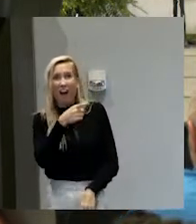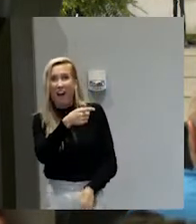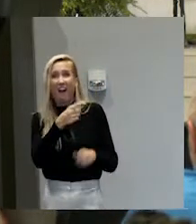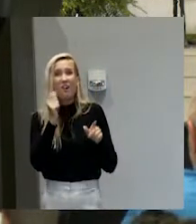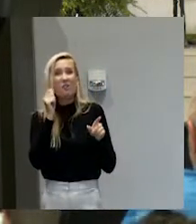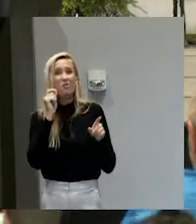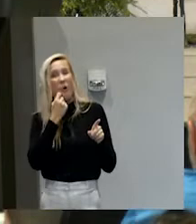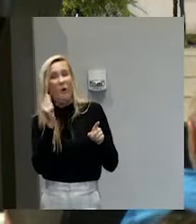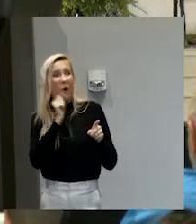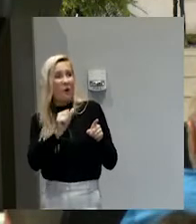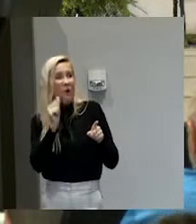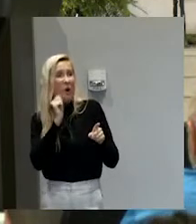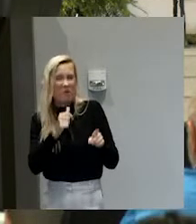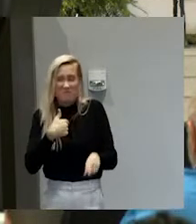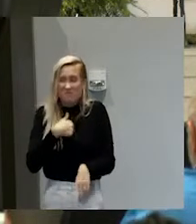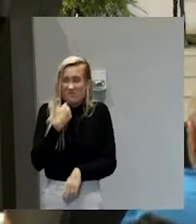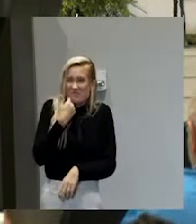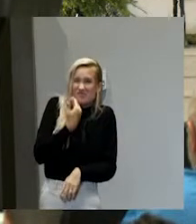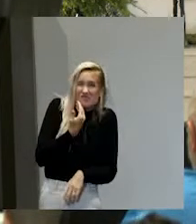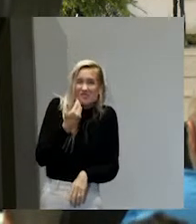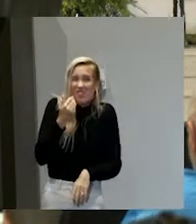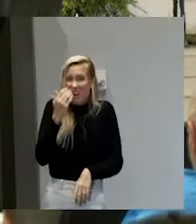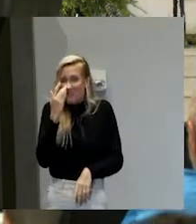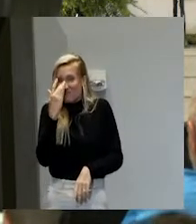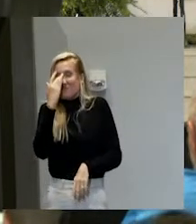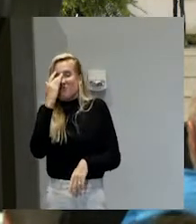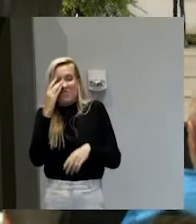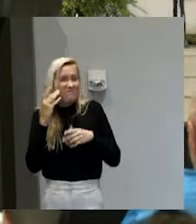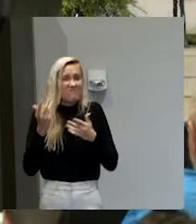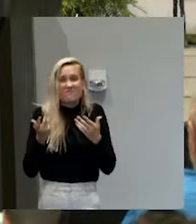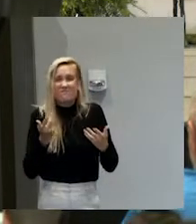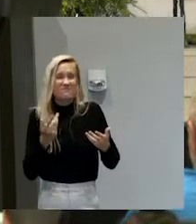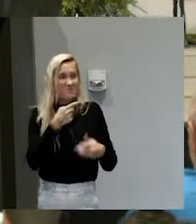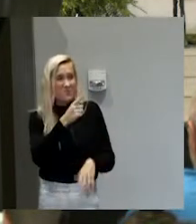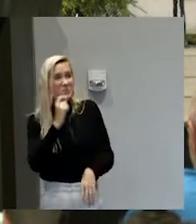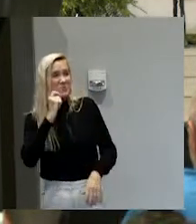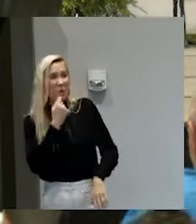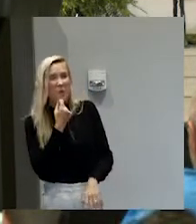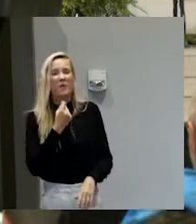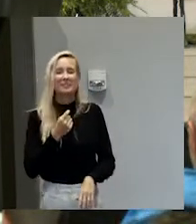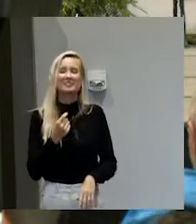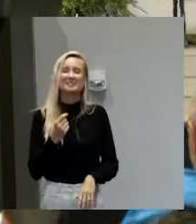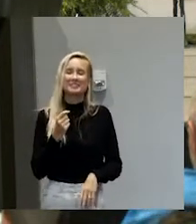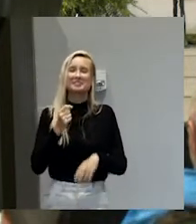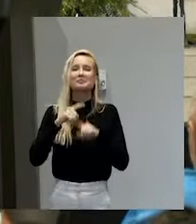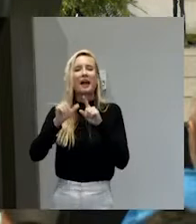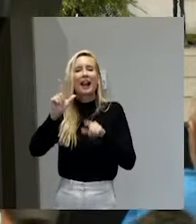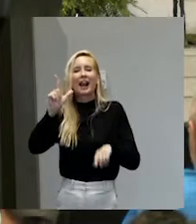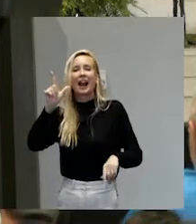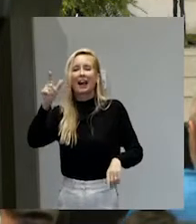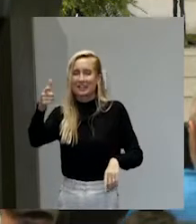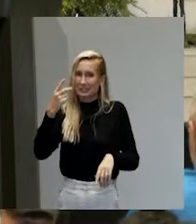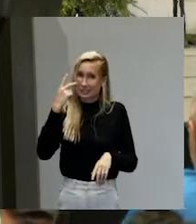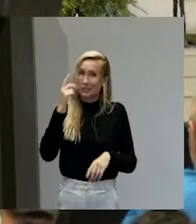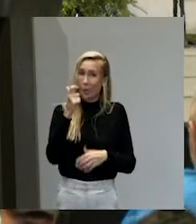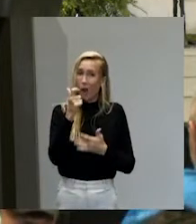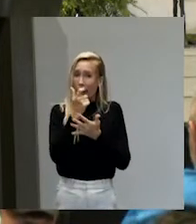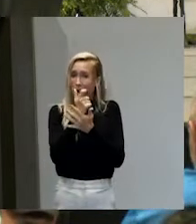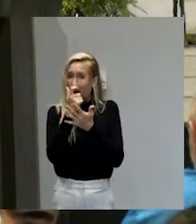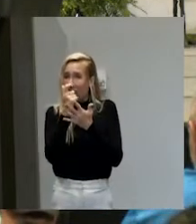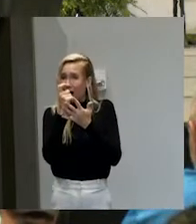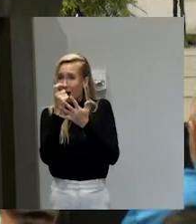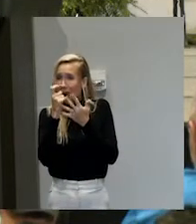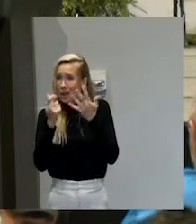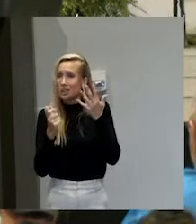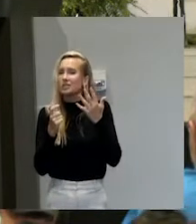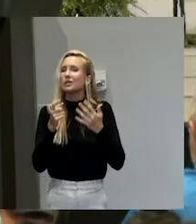kind of what drove Douglas a little bit to go for it. But then eventually, as the show progresses, we